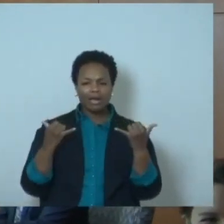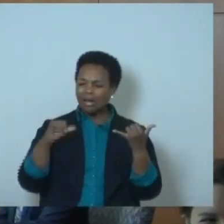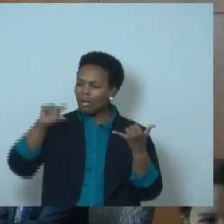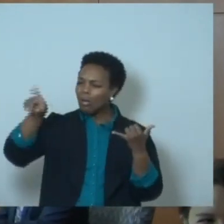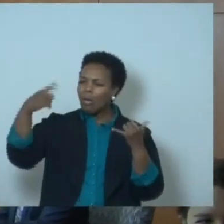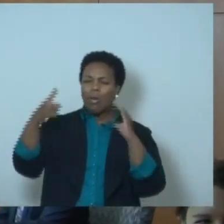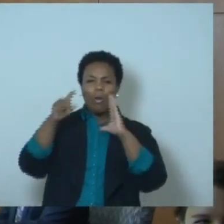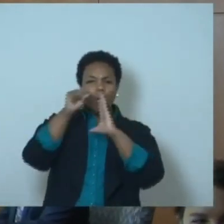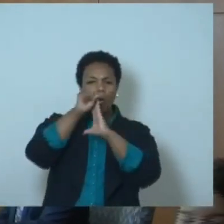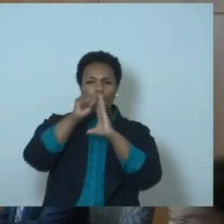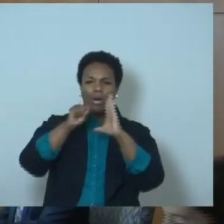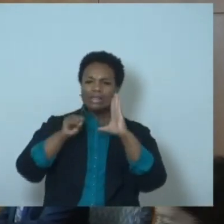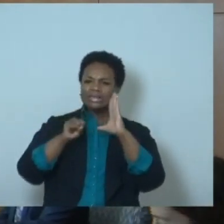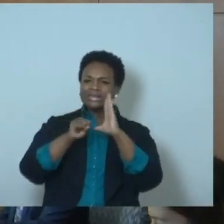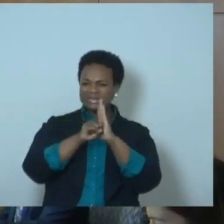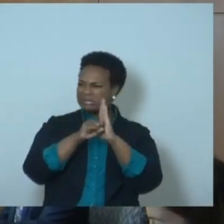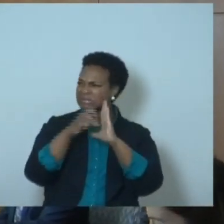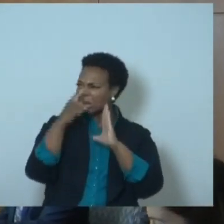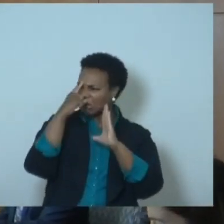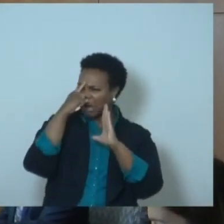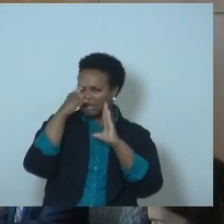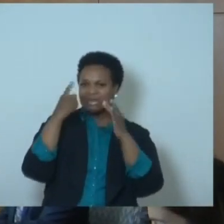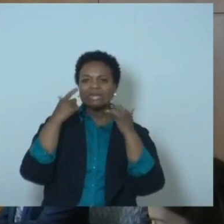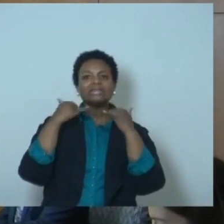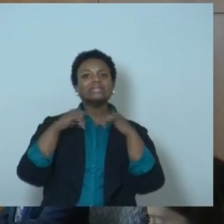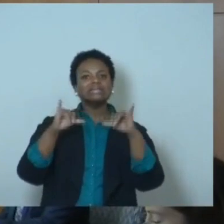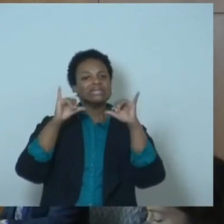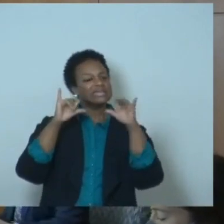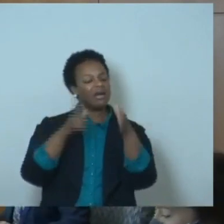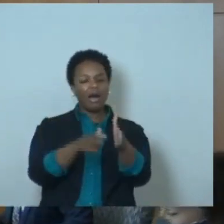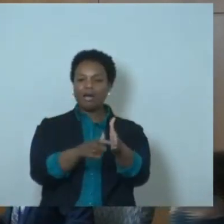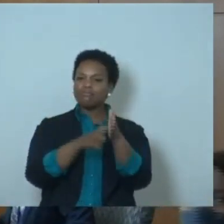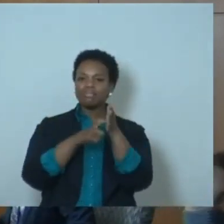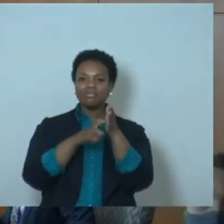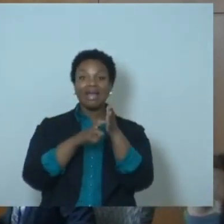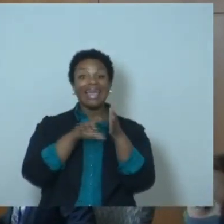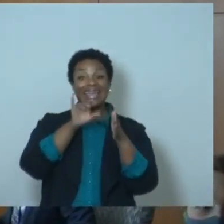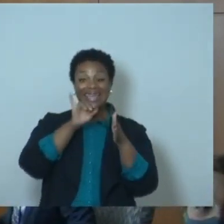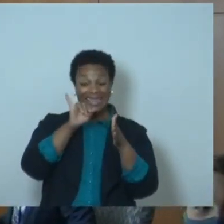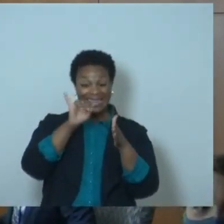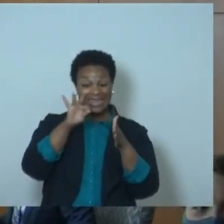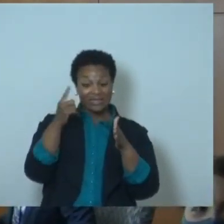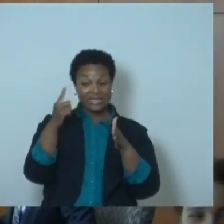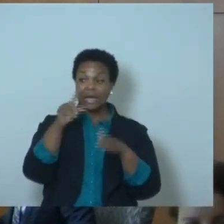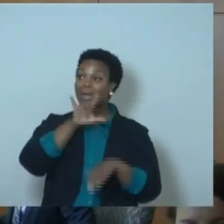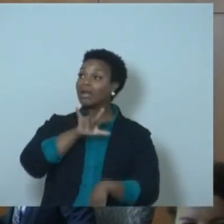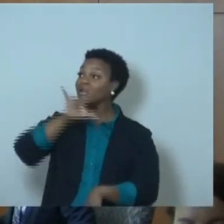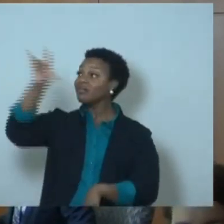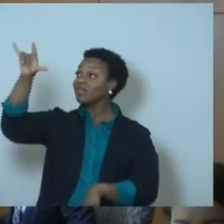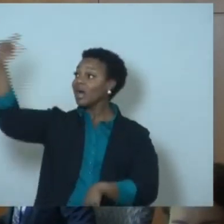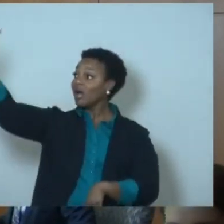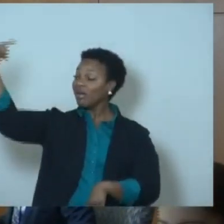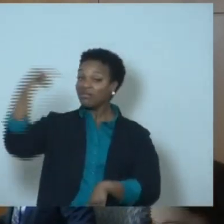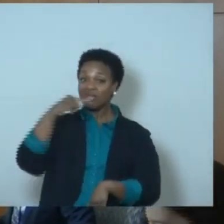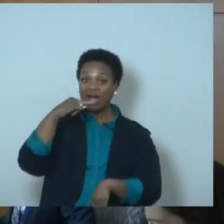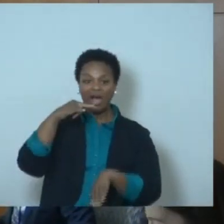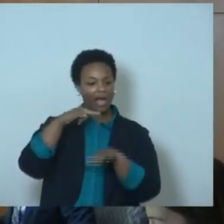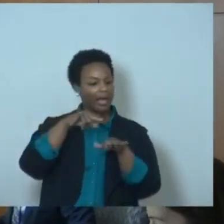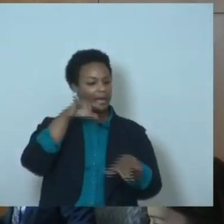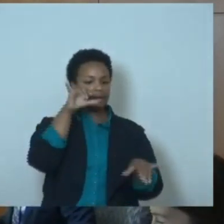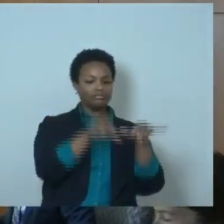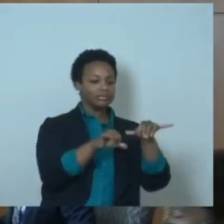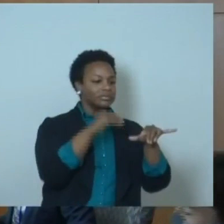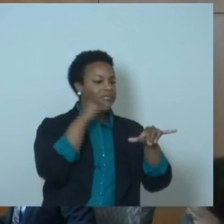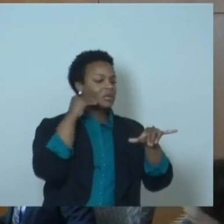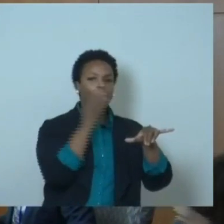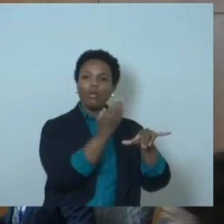still maintaining that 14-day quarantine after air travel from all 50 states, including international locations. Other